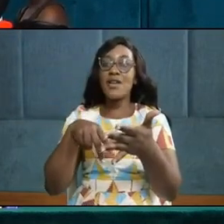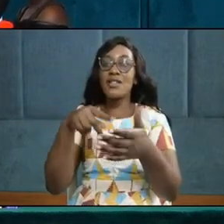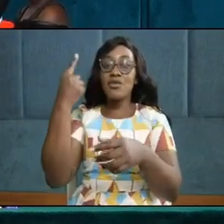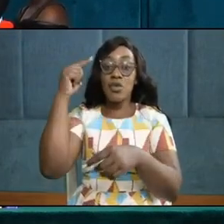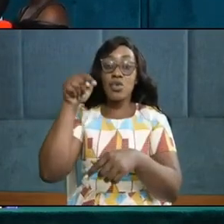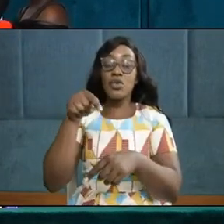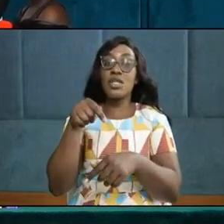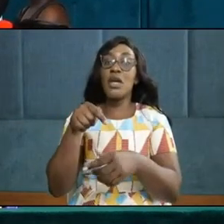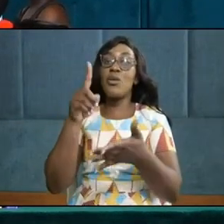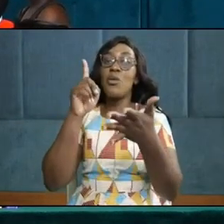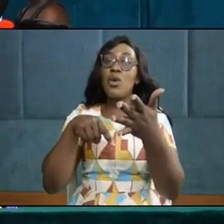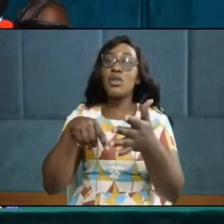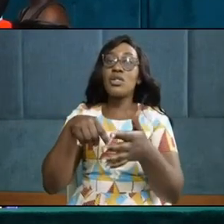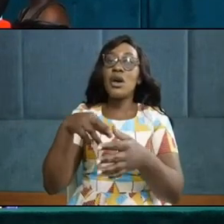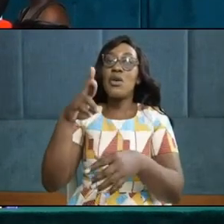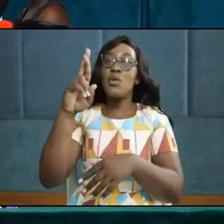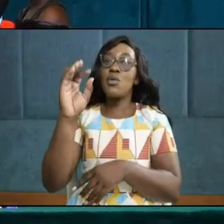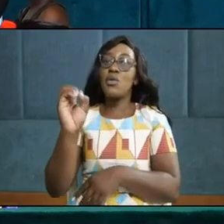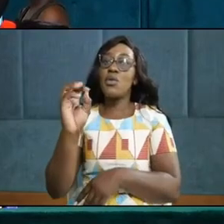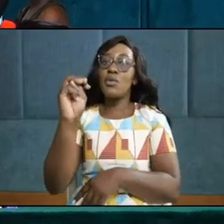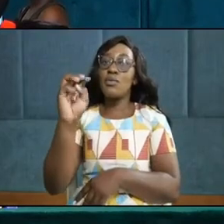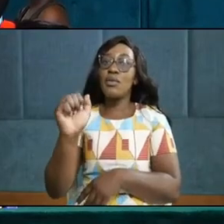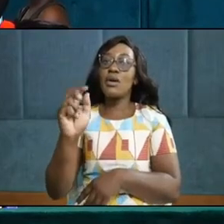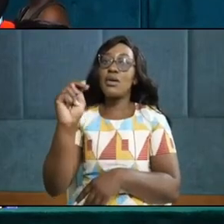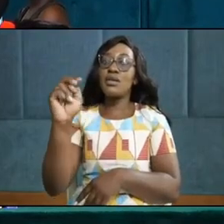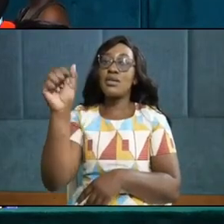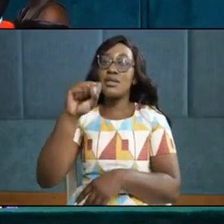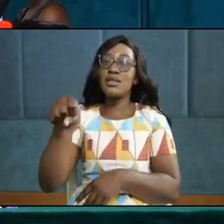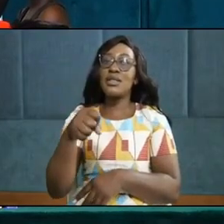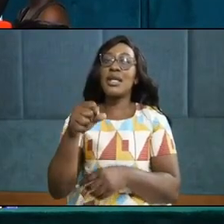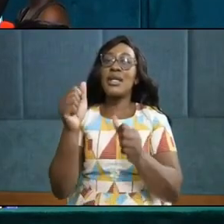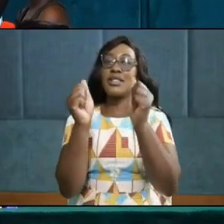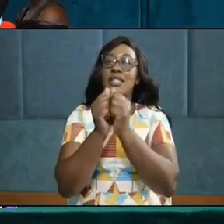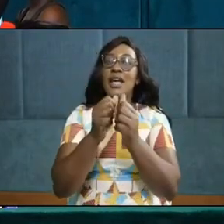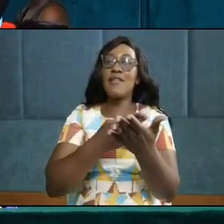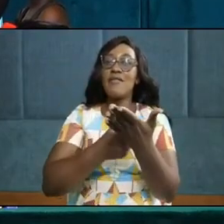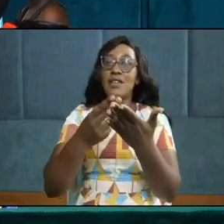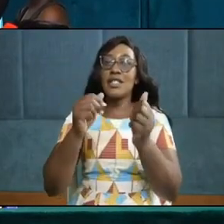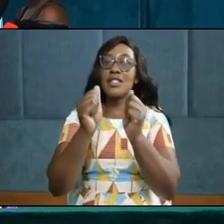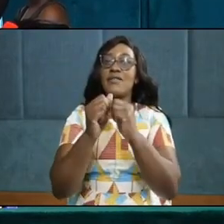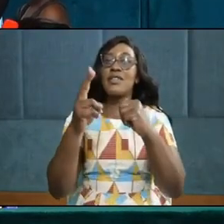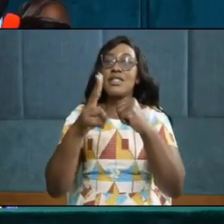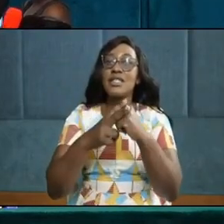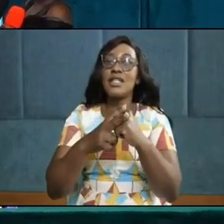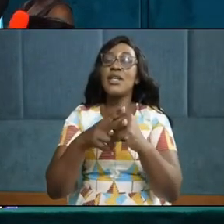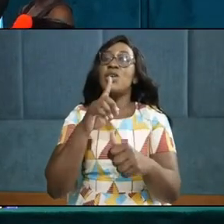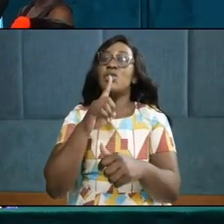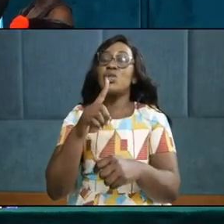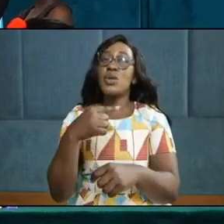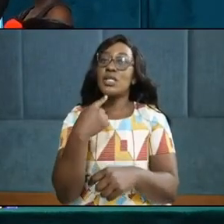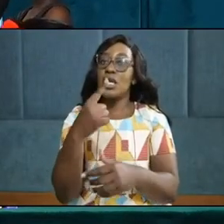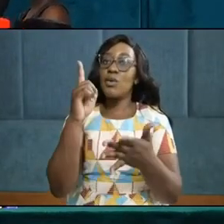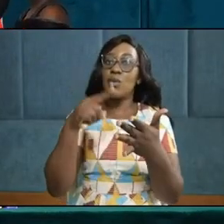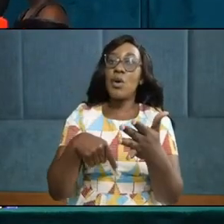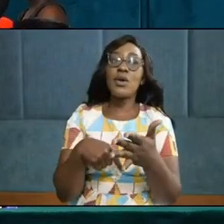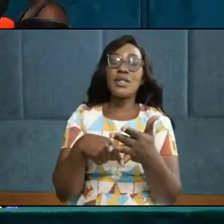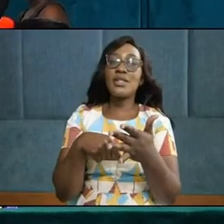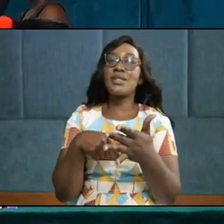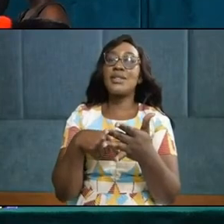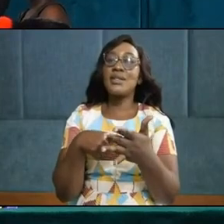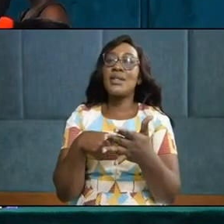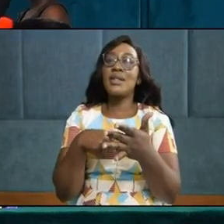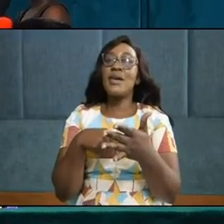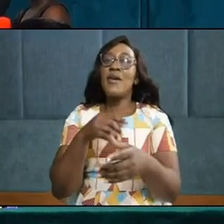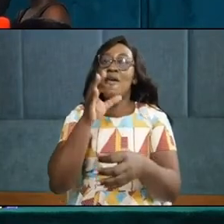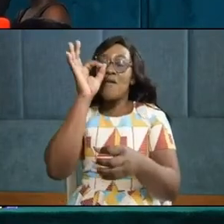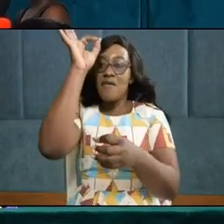is Romans 10, verses 17, and it says, so then faith comes by hearing, and hearing by the word of